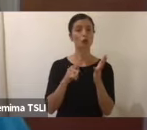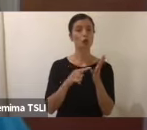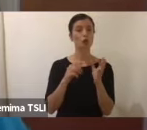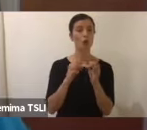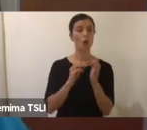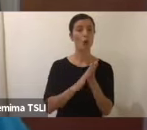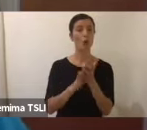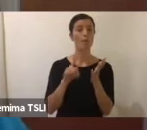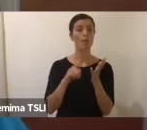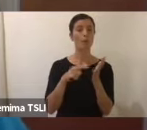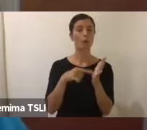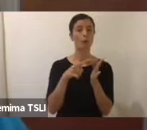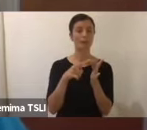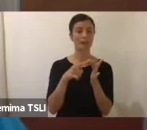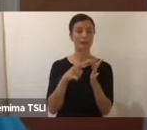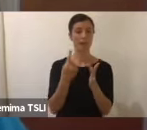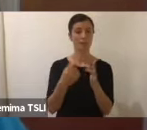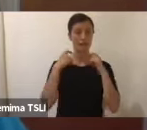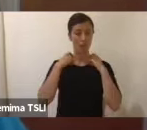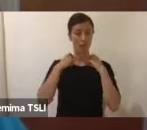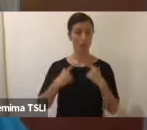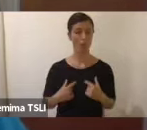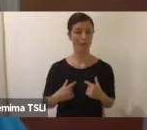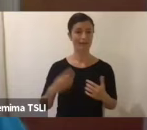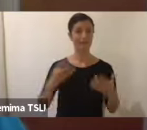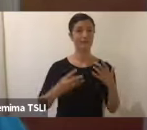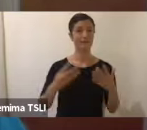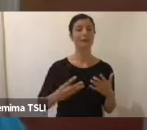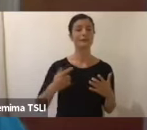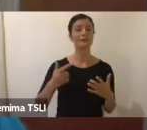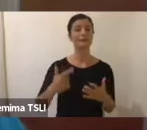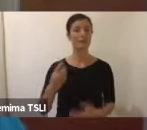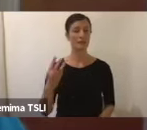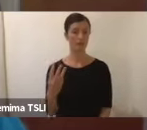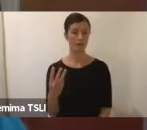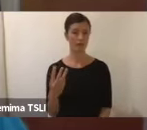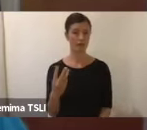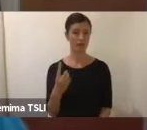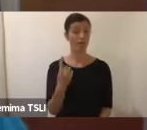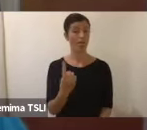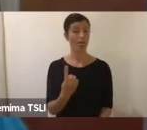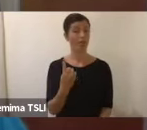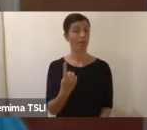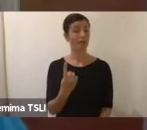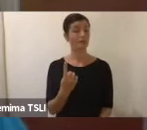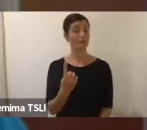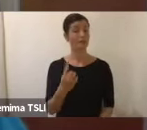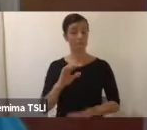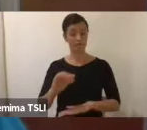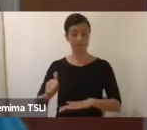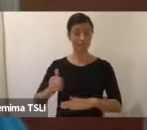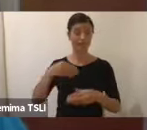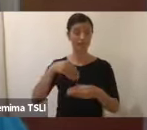and played a central role in the establishment of the london buddhist center which opened in 1978